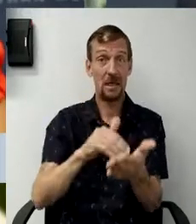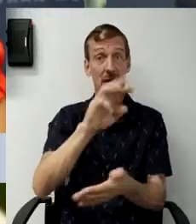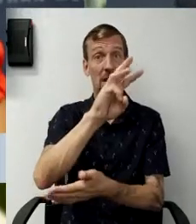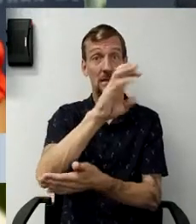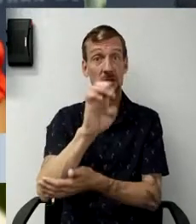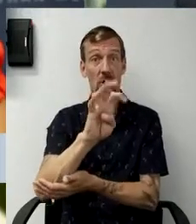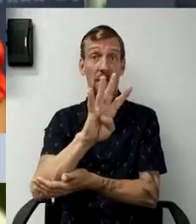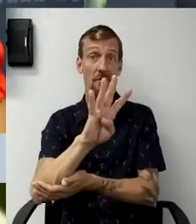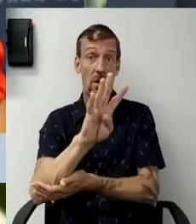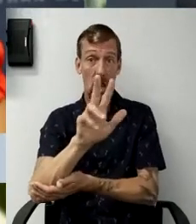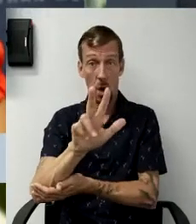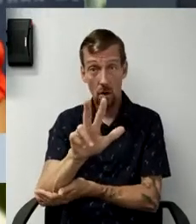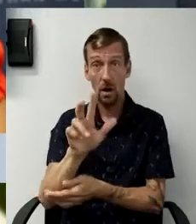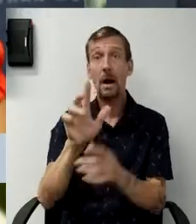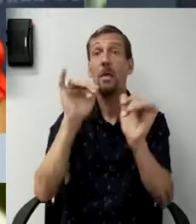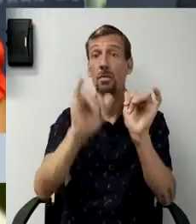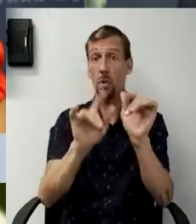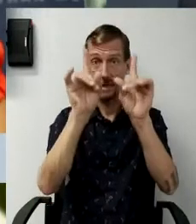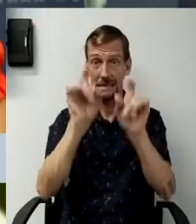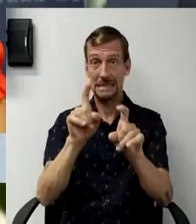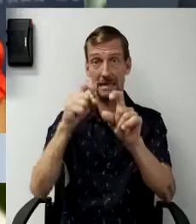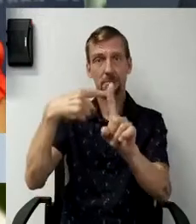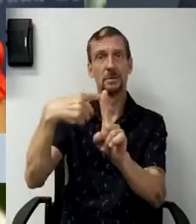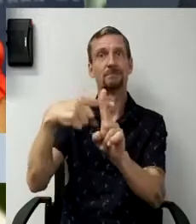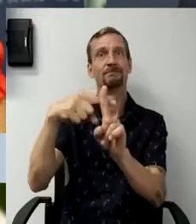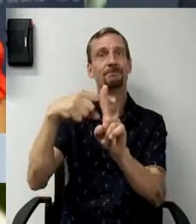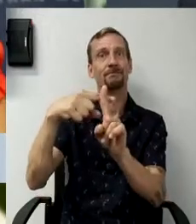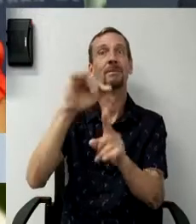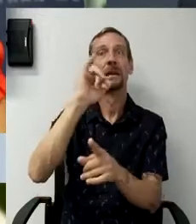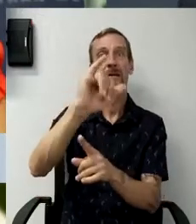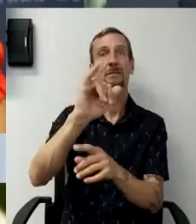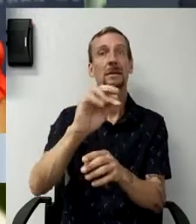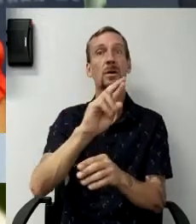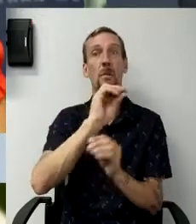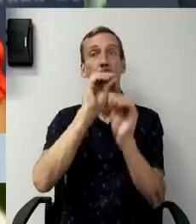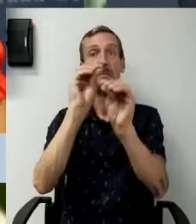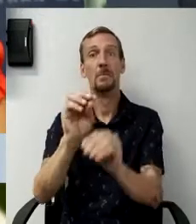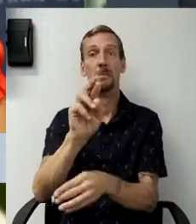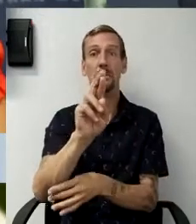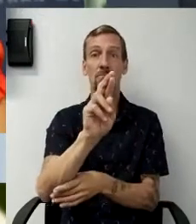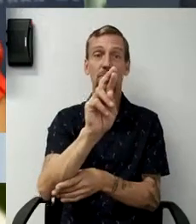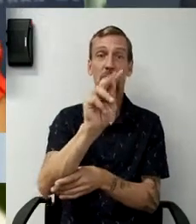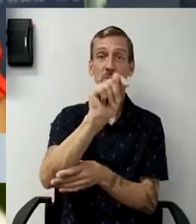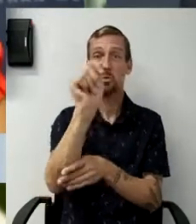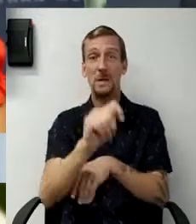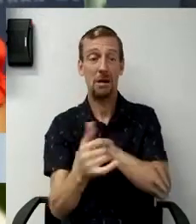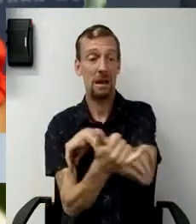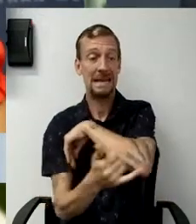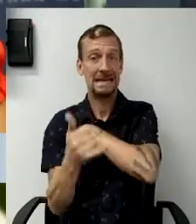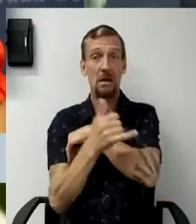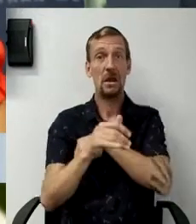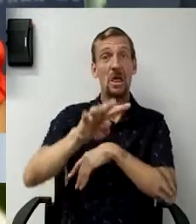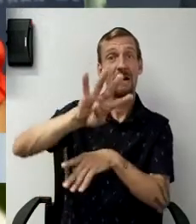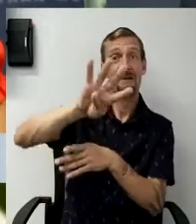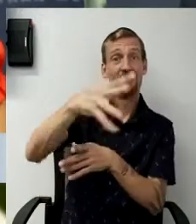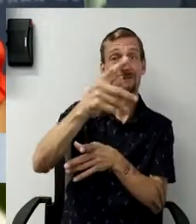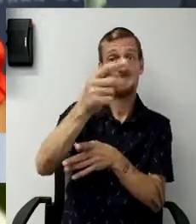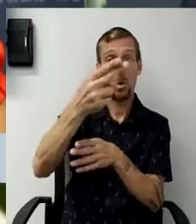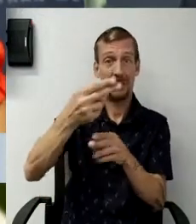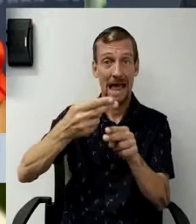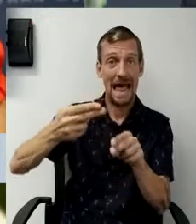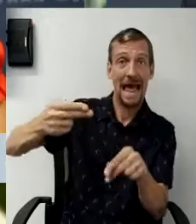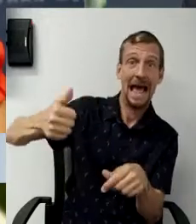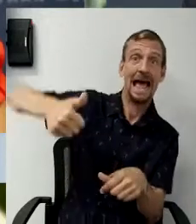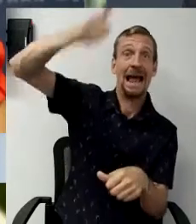11,643 of those tests were positive, which ranks Tulare County as the fourth highest among the